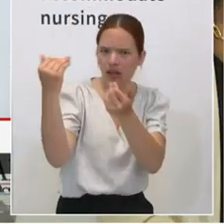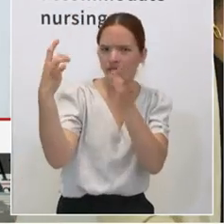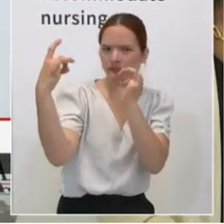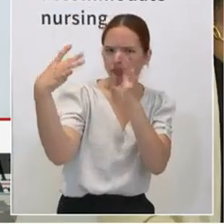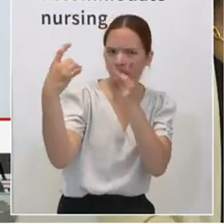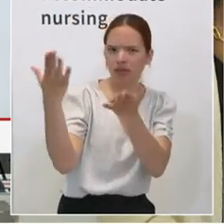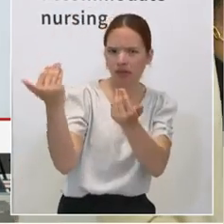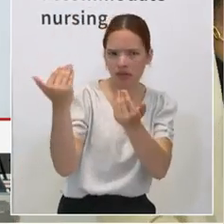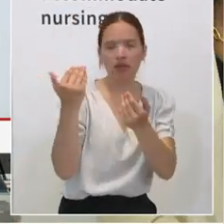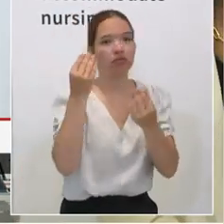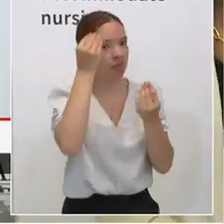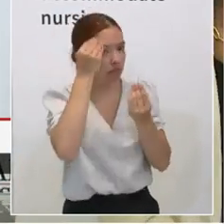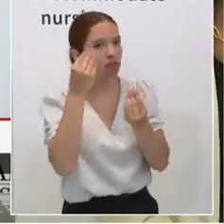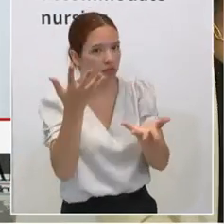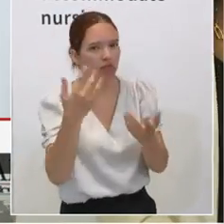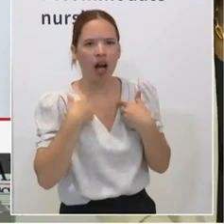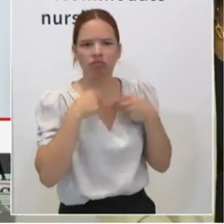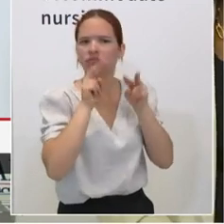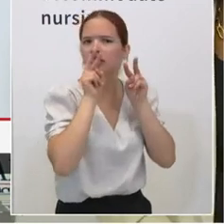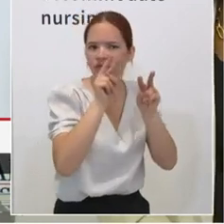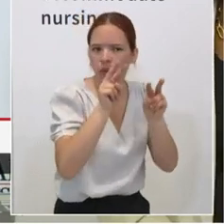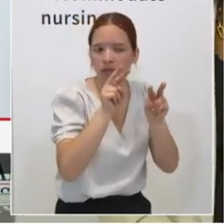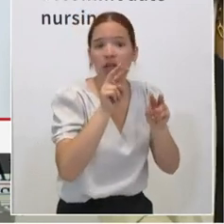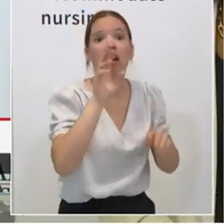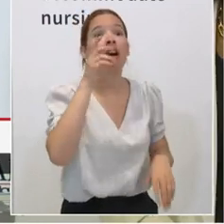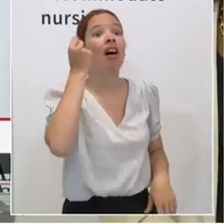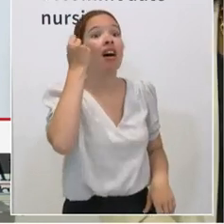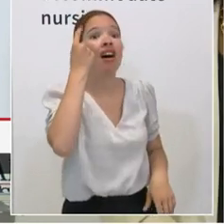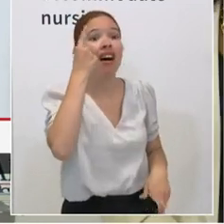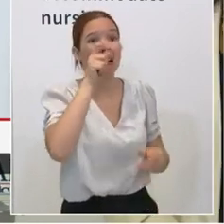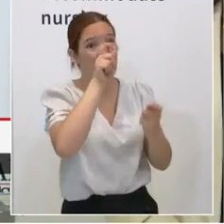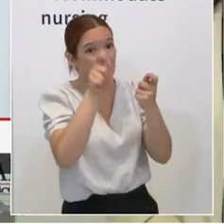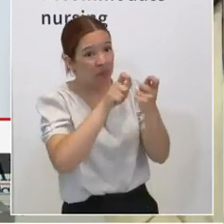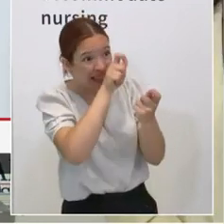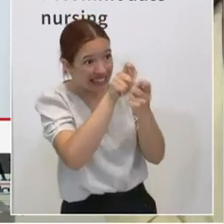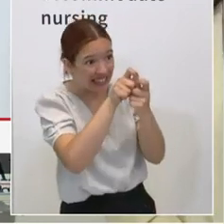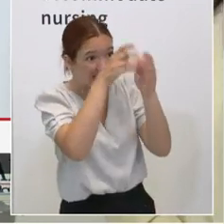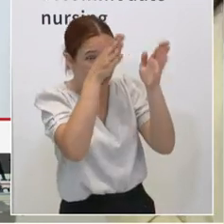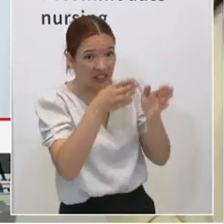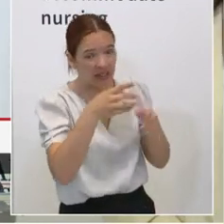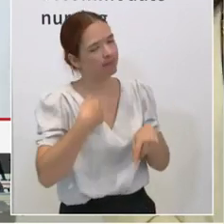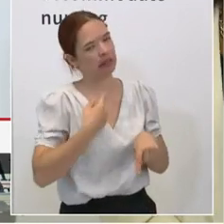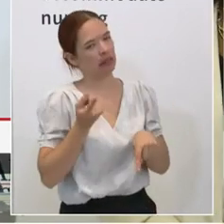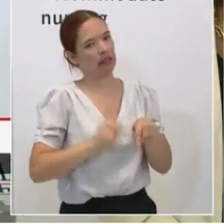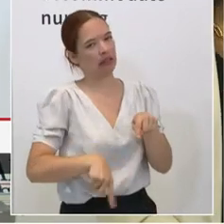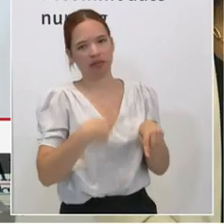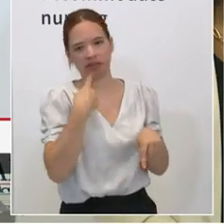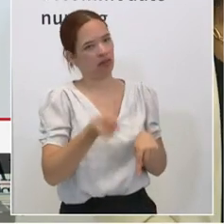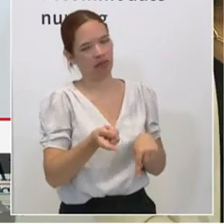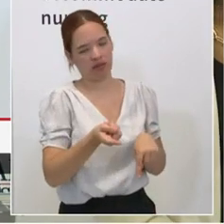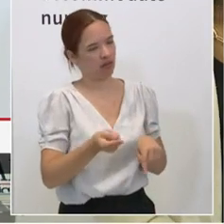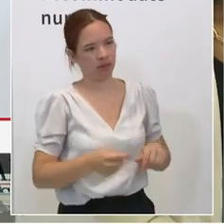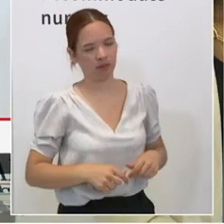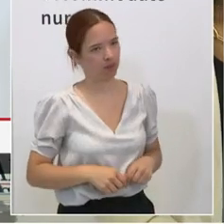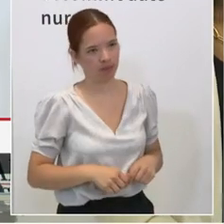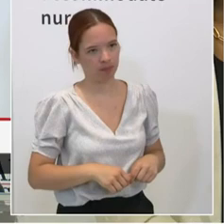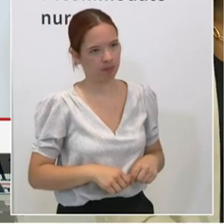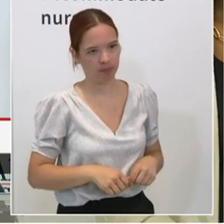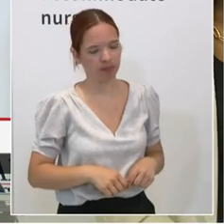progressing. But I won't talk about any one in particular. Another off topic. Could